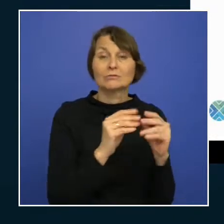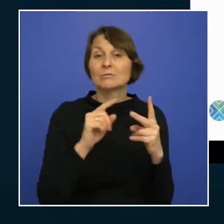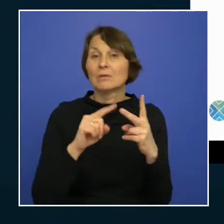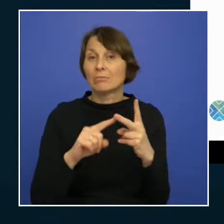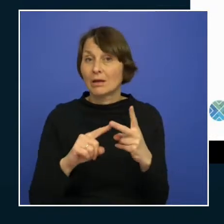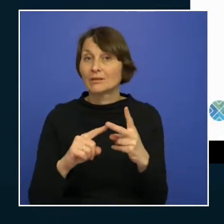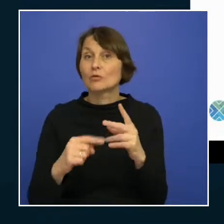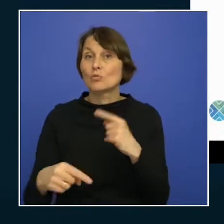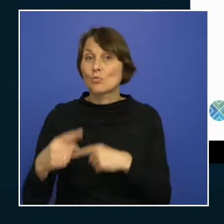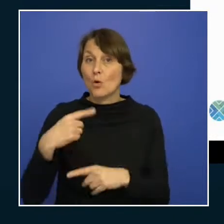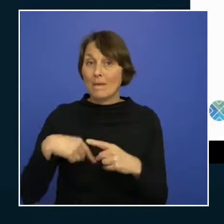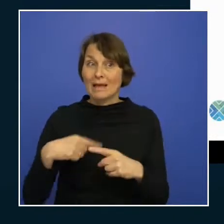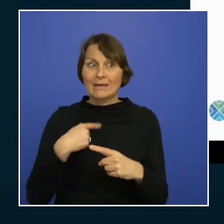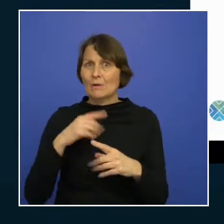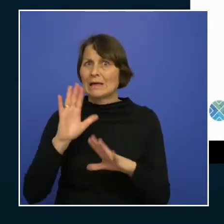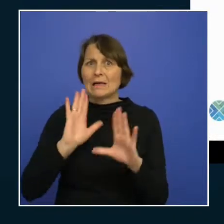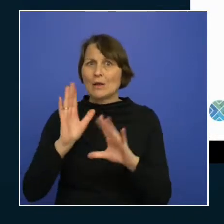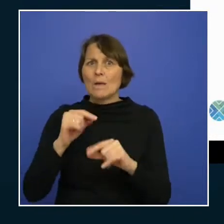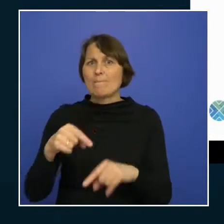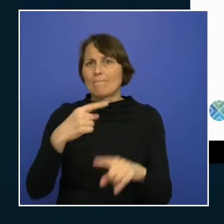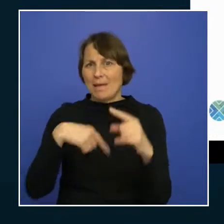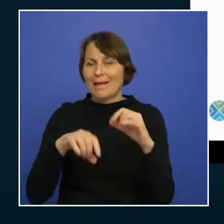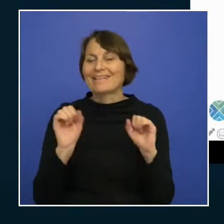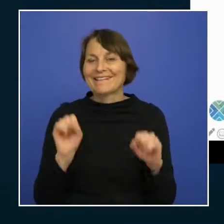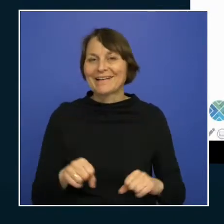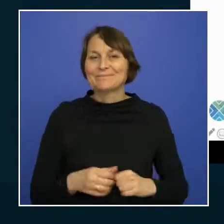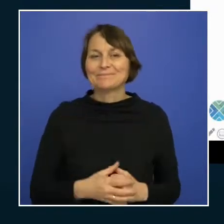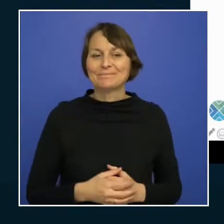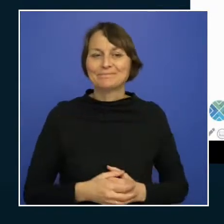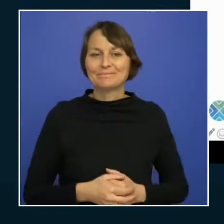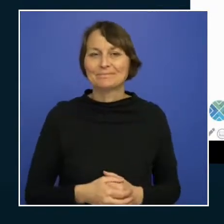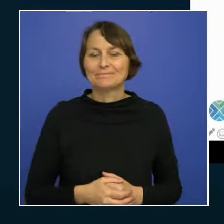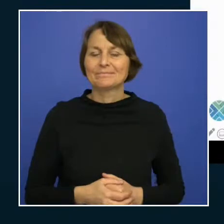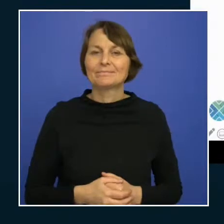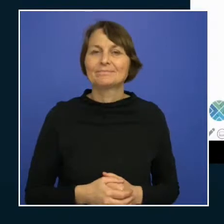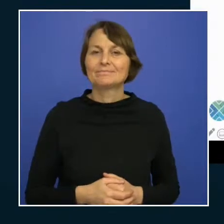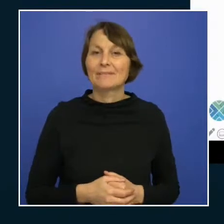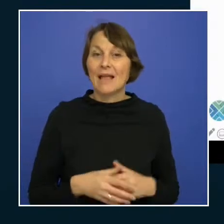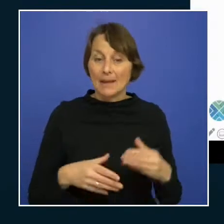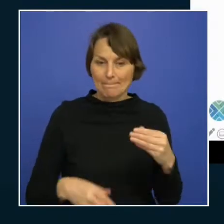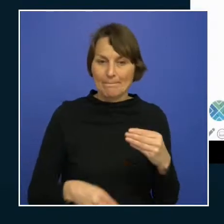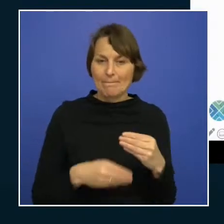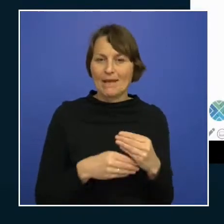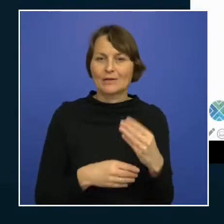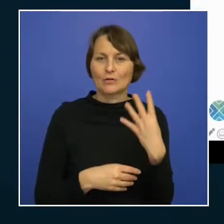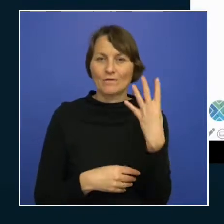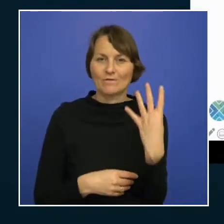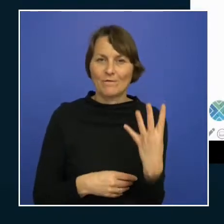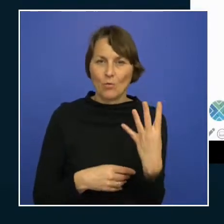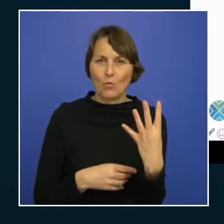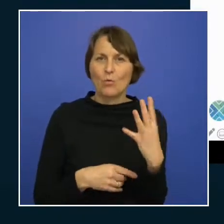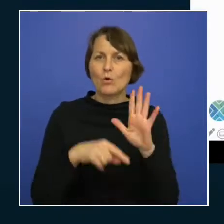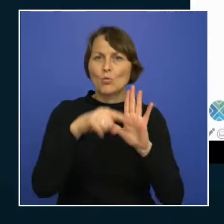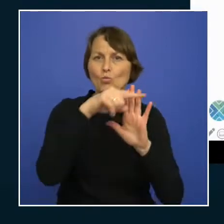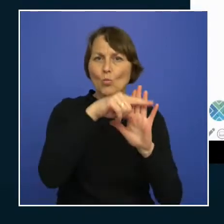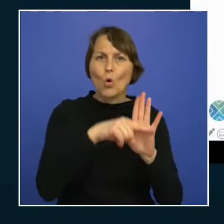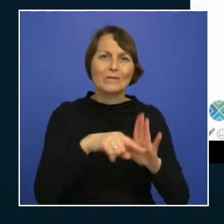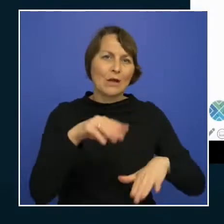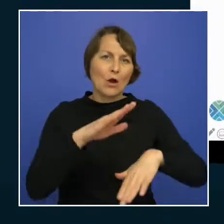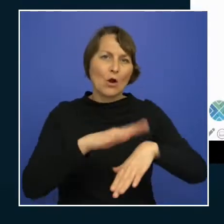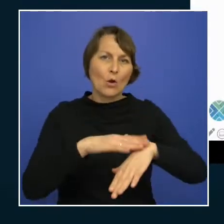back if you want, for example. So, and I added 4 Azure Monitor Alert rules to monitor your web